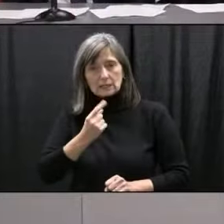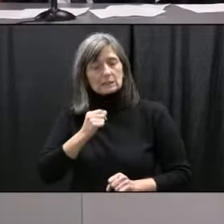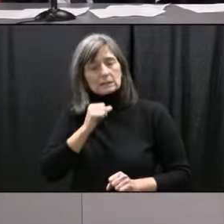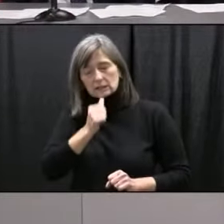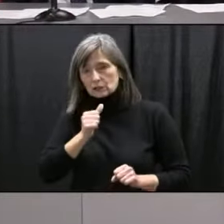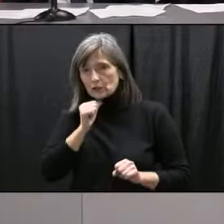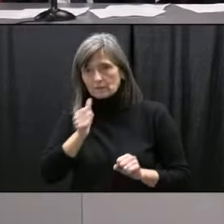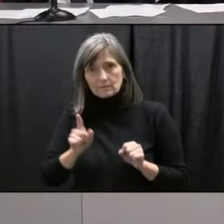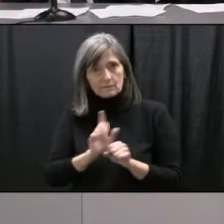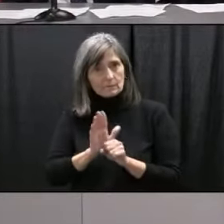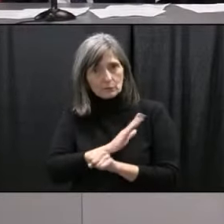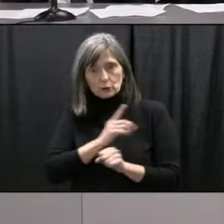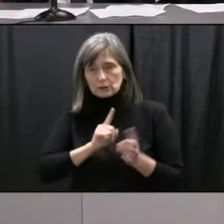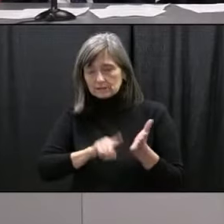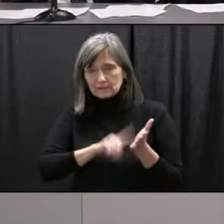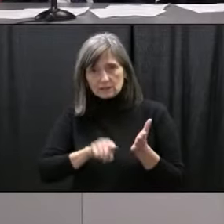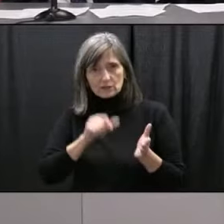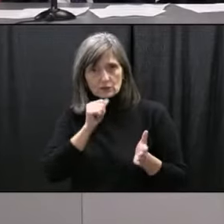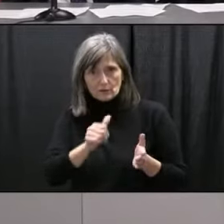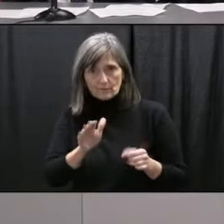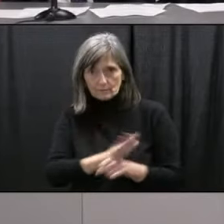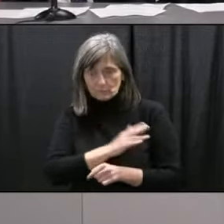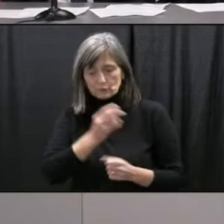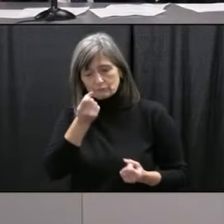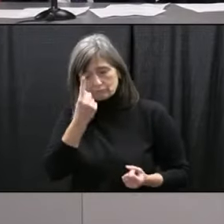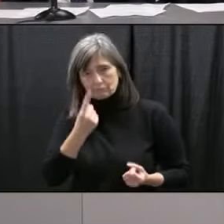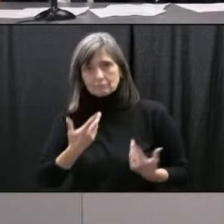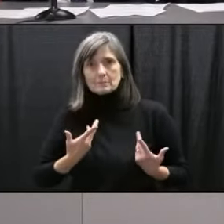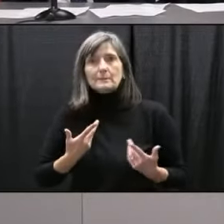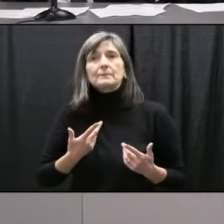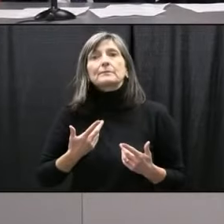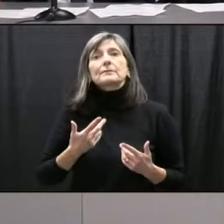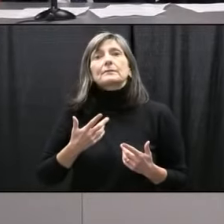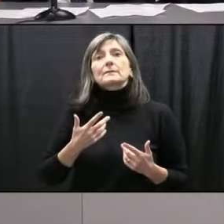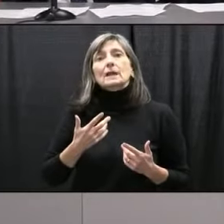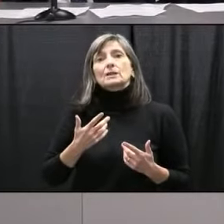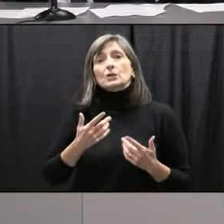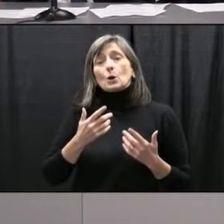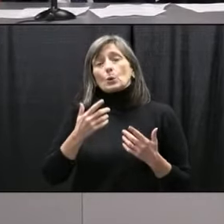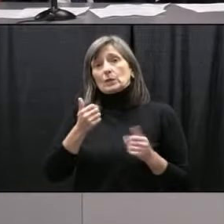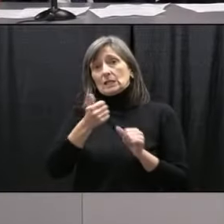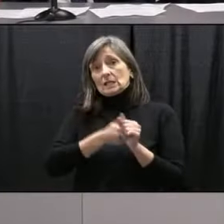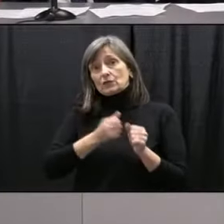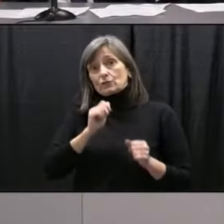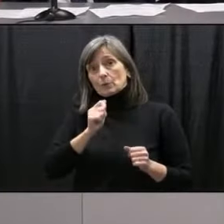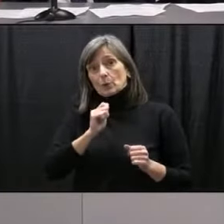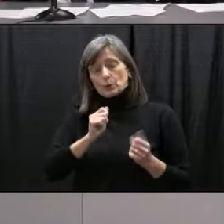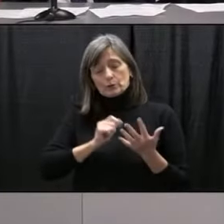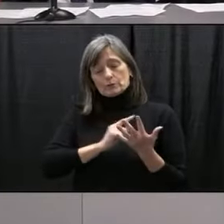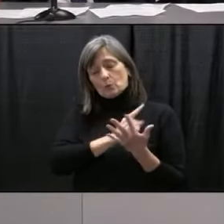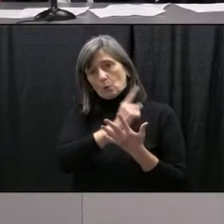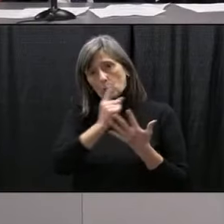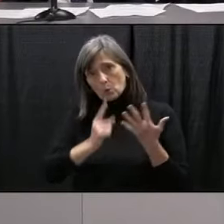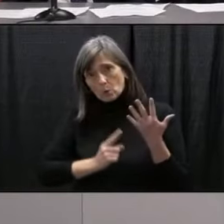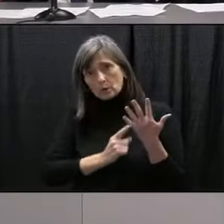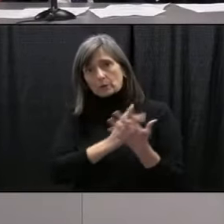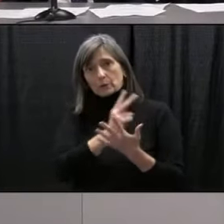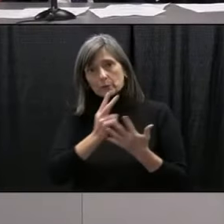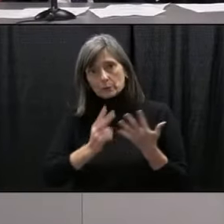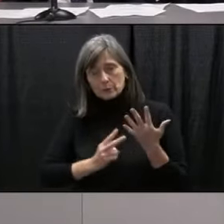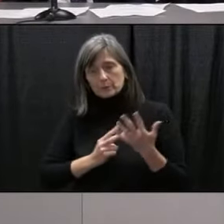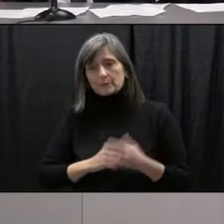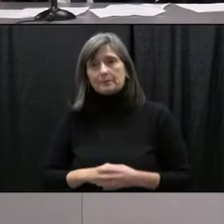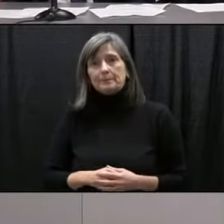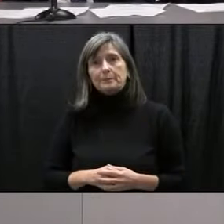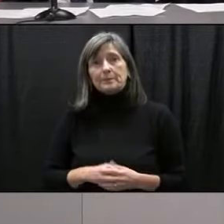Thank you, Premier. We have 7 media registered for today's availability. There will be one round of questions where each reporter will have the opportunity to ask one question and one